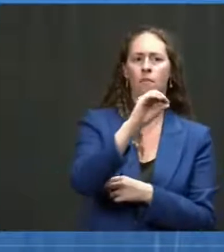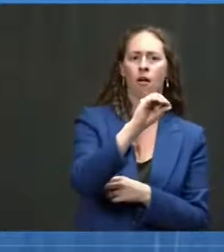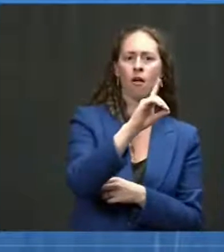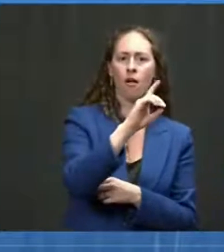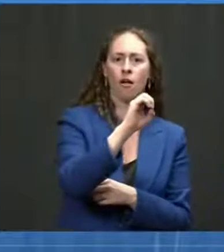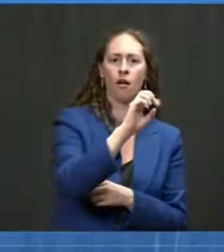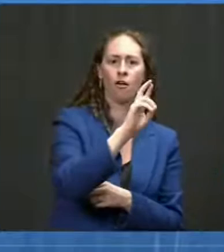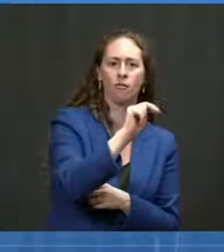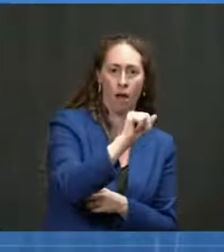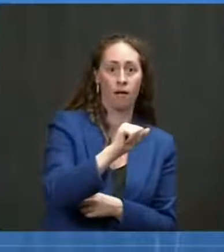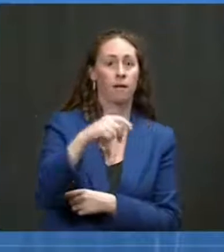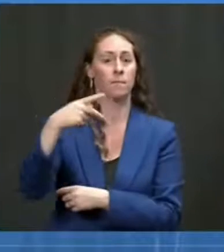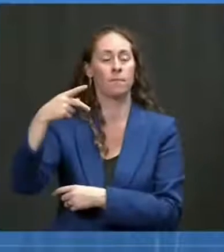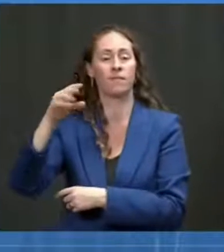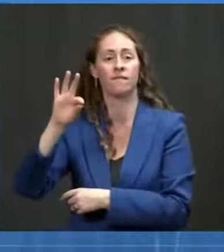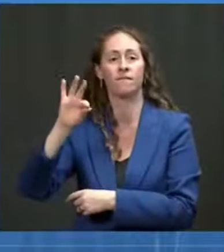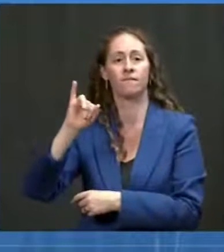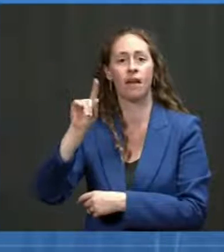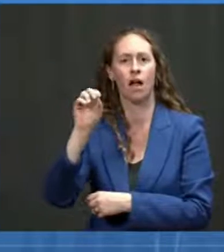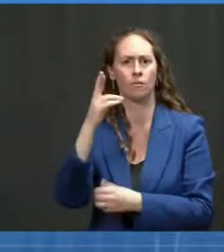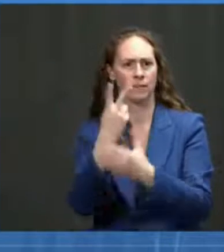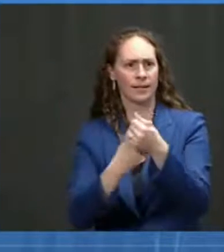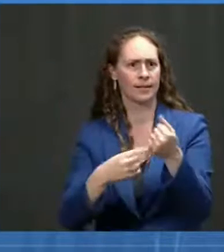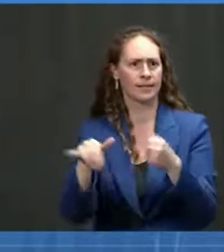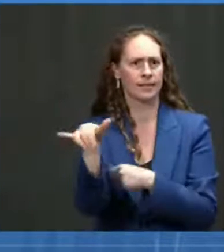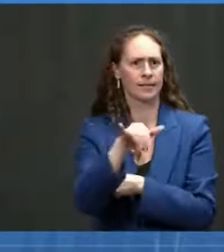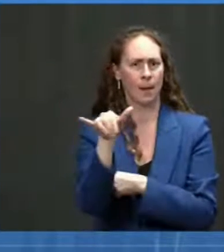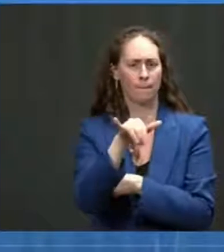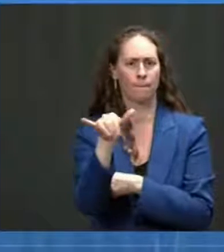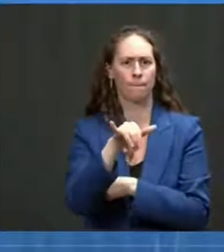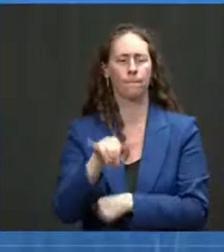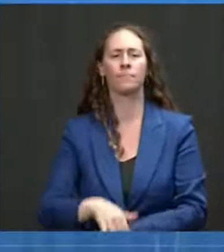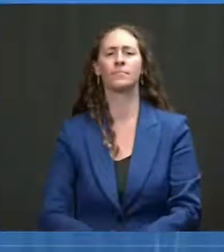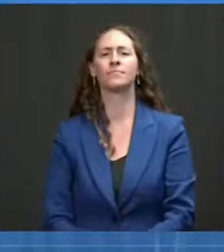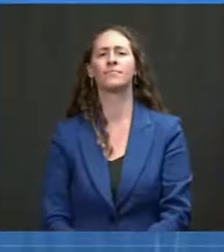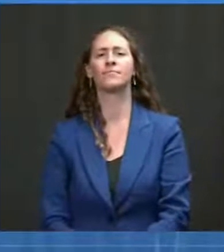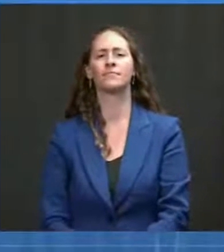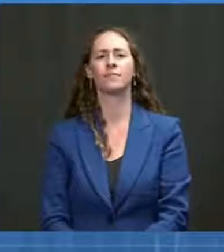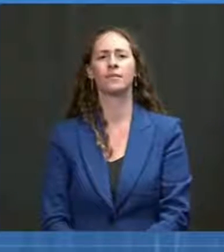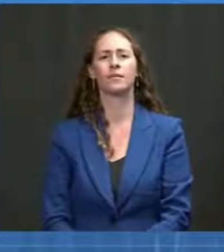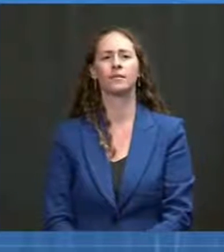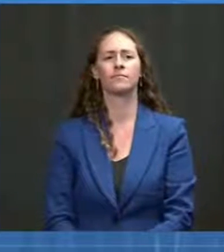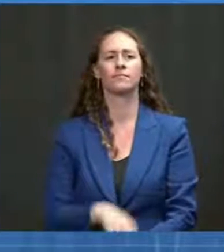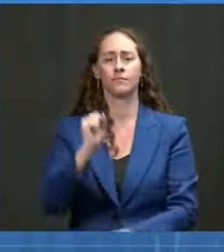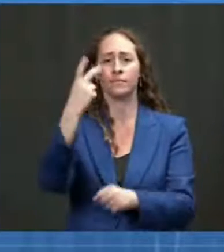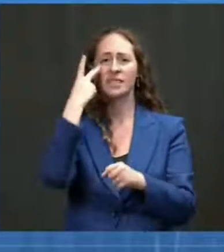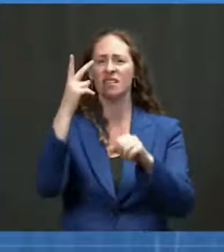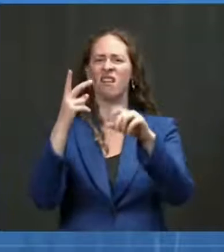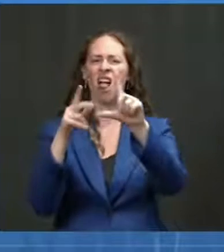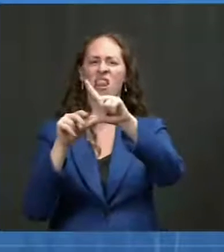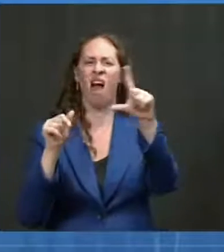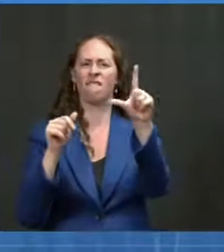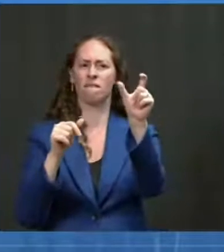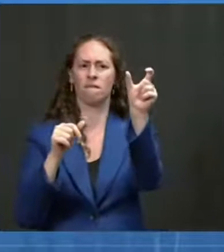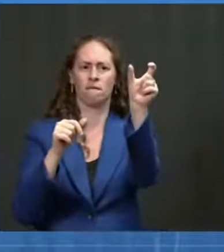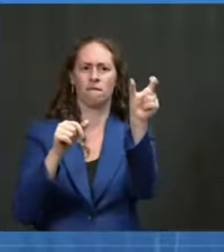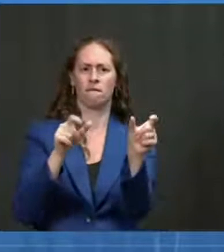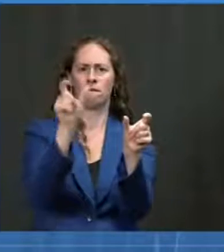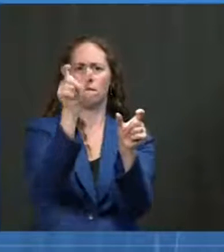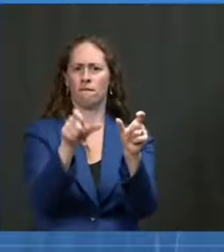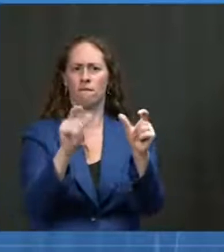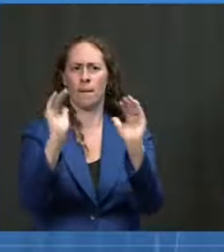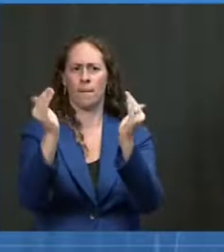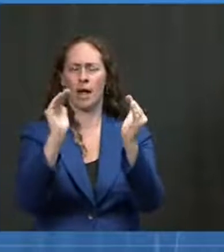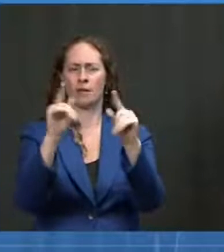is, if you look first at the left panel, the first column is looking at the